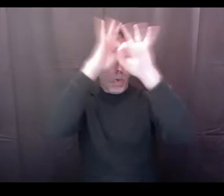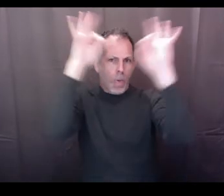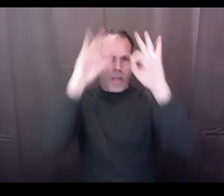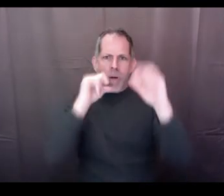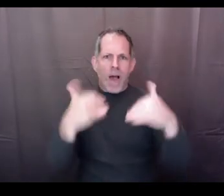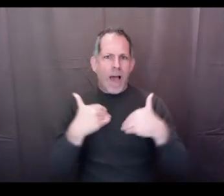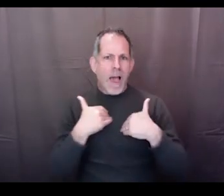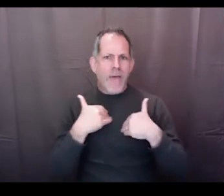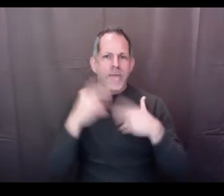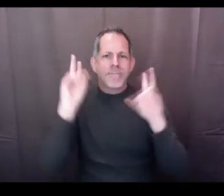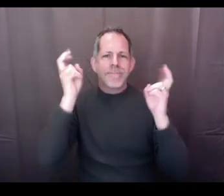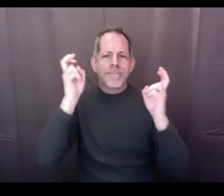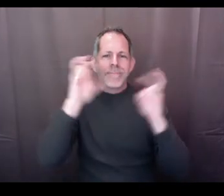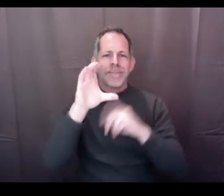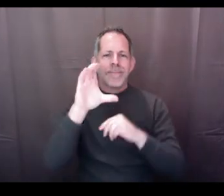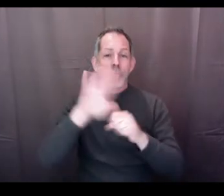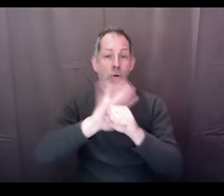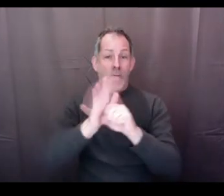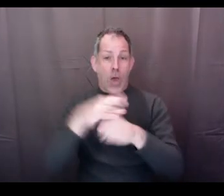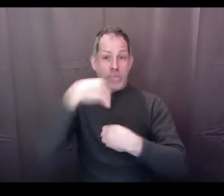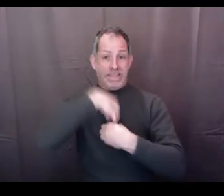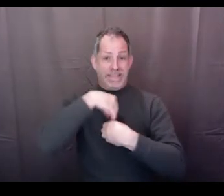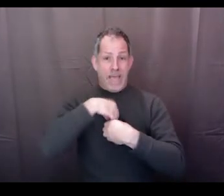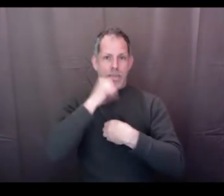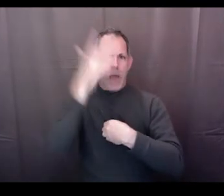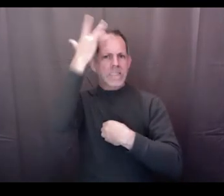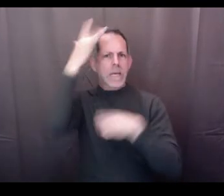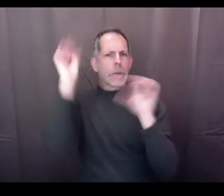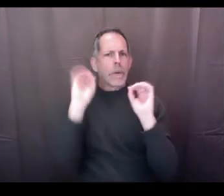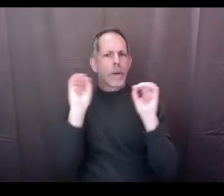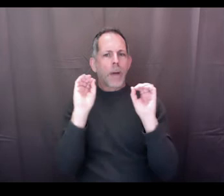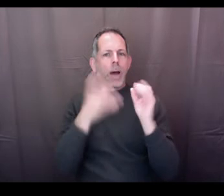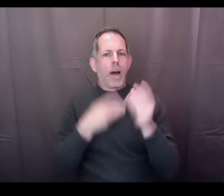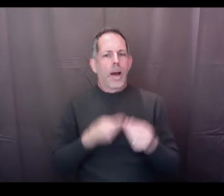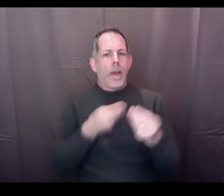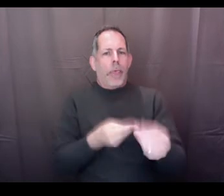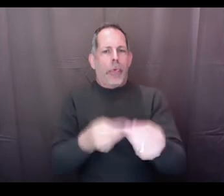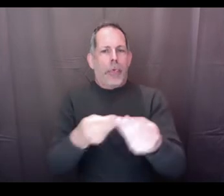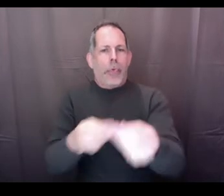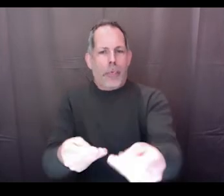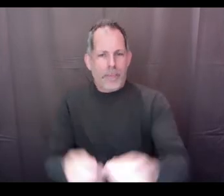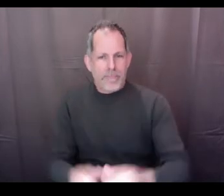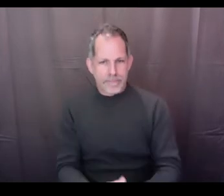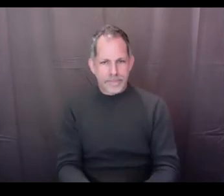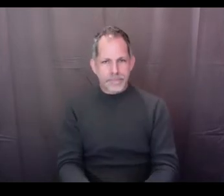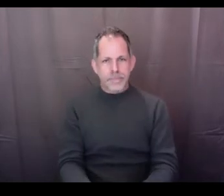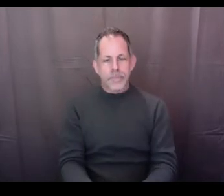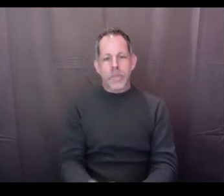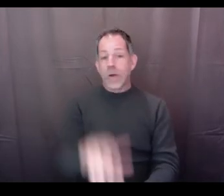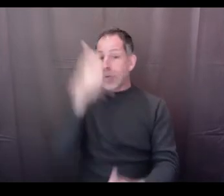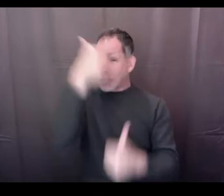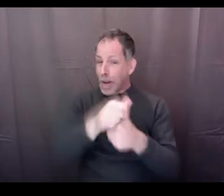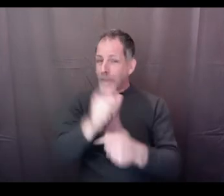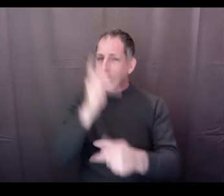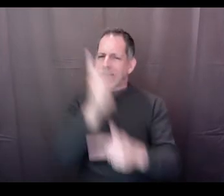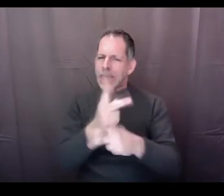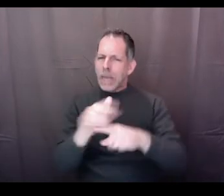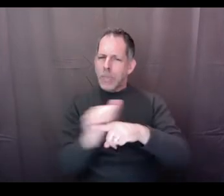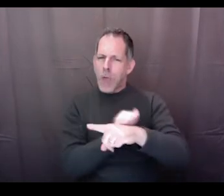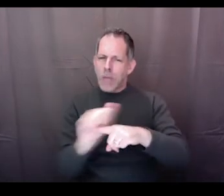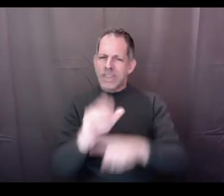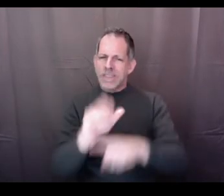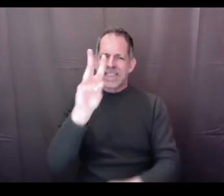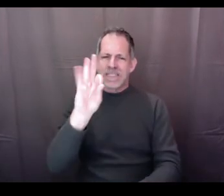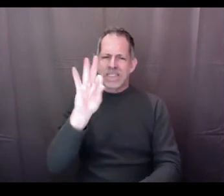So hence the stay home, stay safe order, and the notion about when you do have to go out, staying 6 feet away from others, that reduces